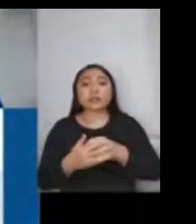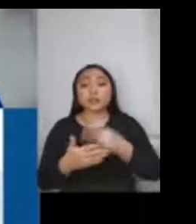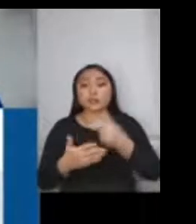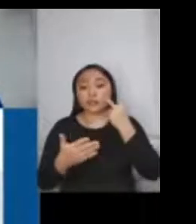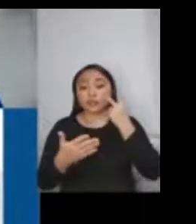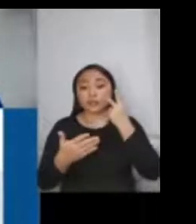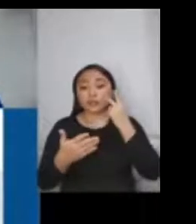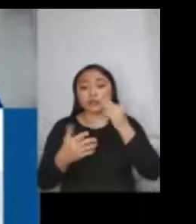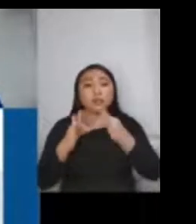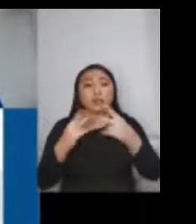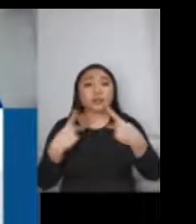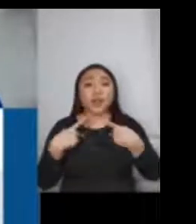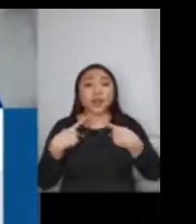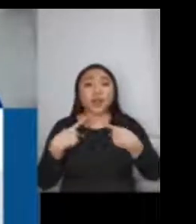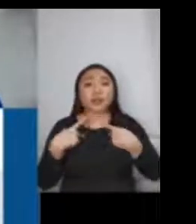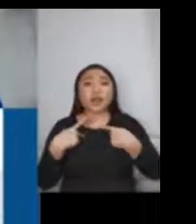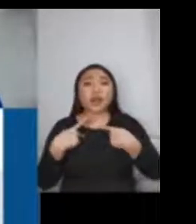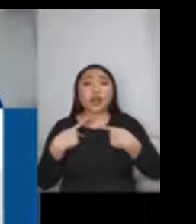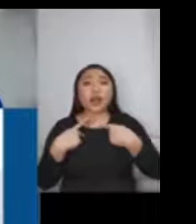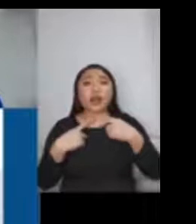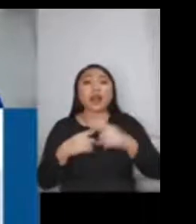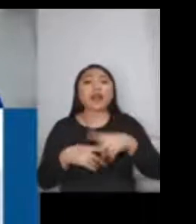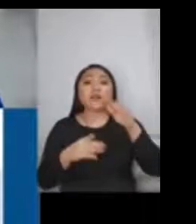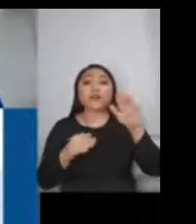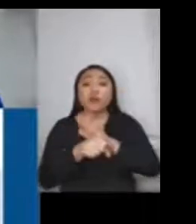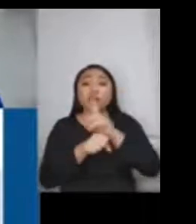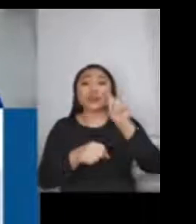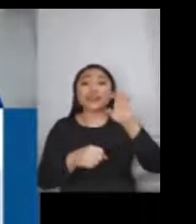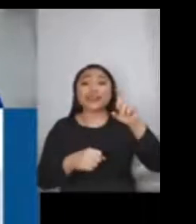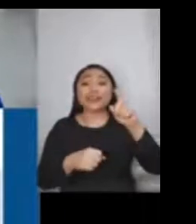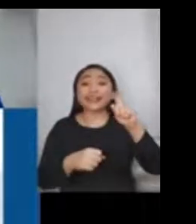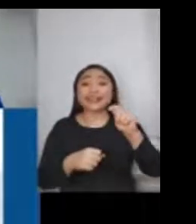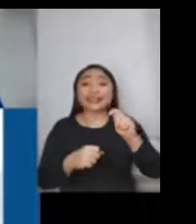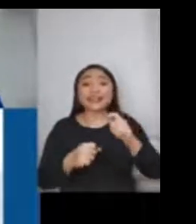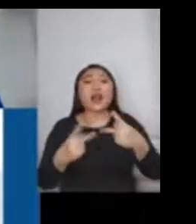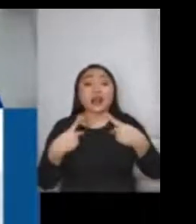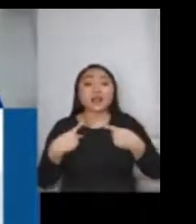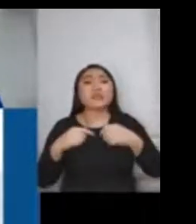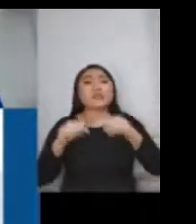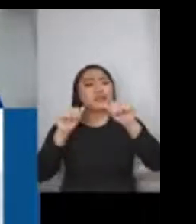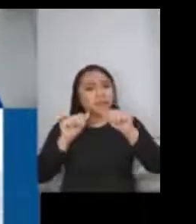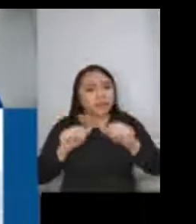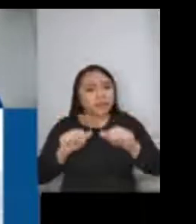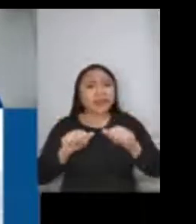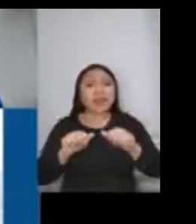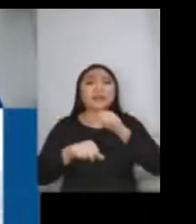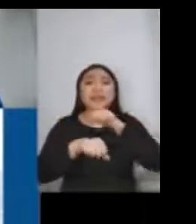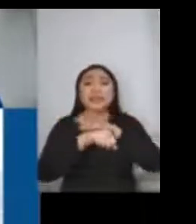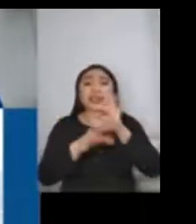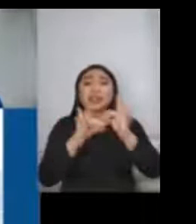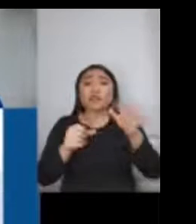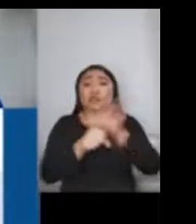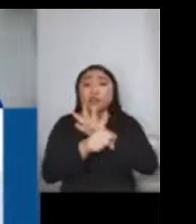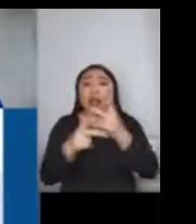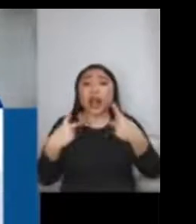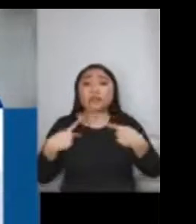check if there is a full text available. So if there's a full text available, that means we can send you the